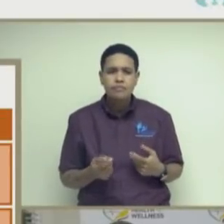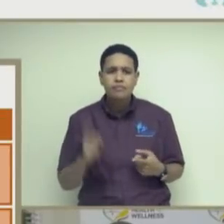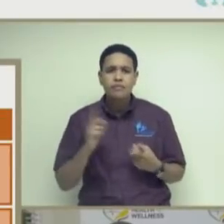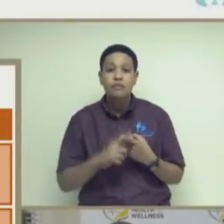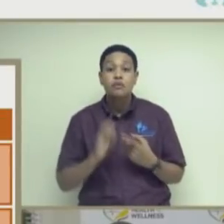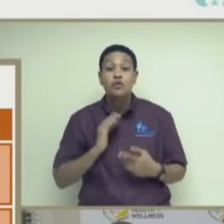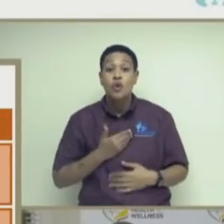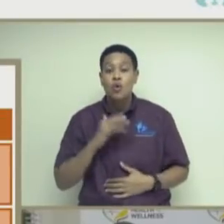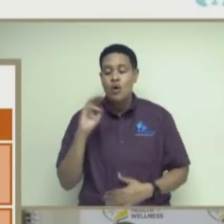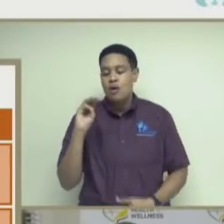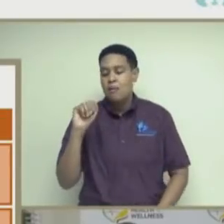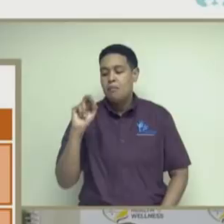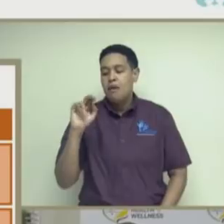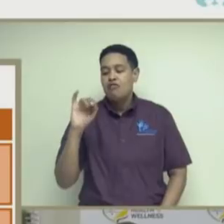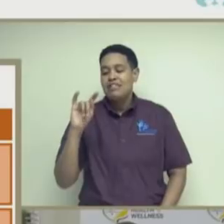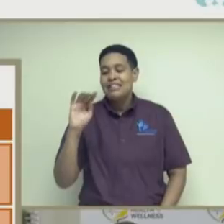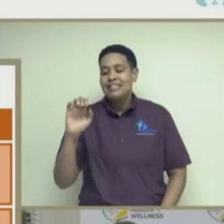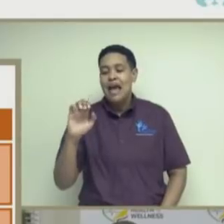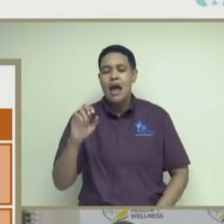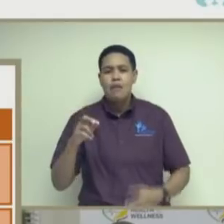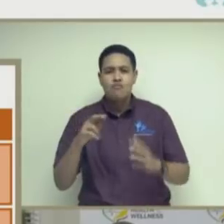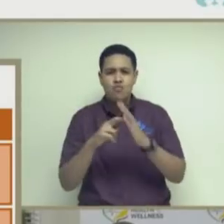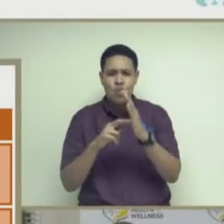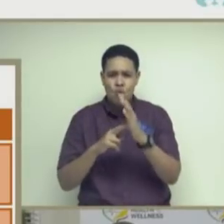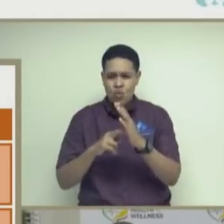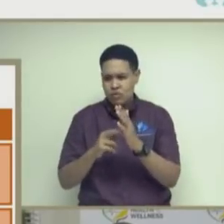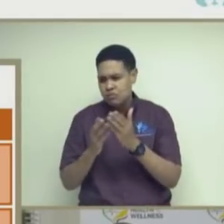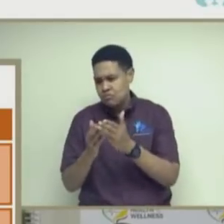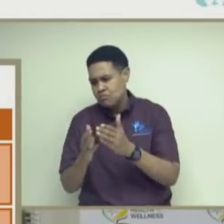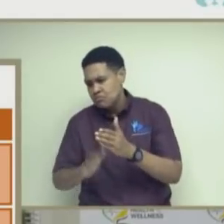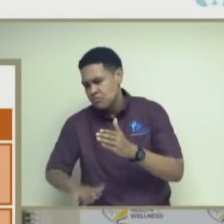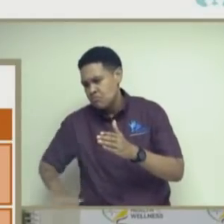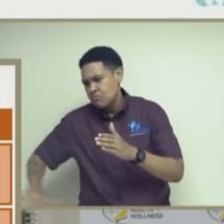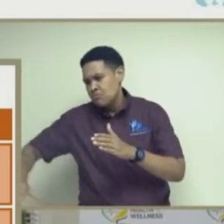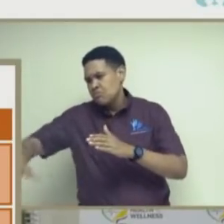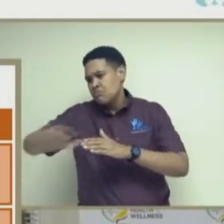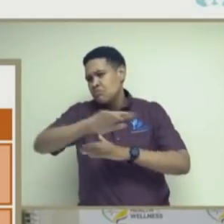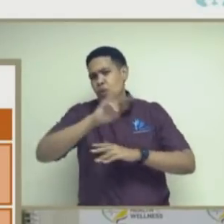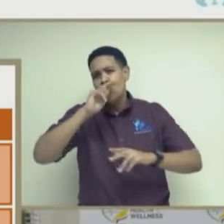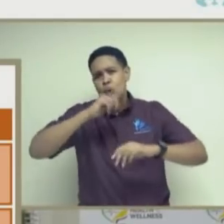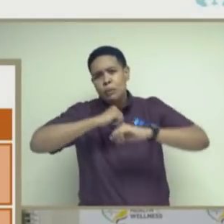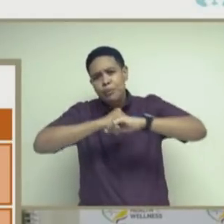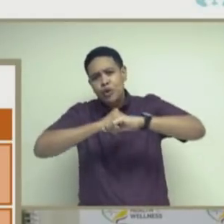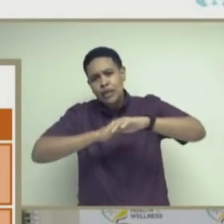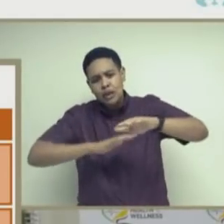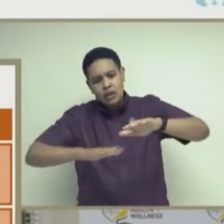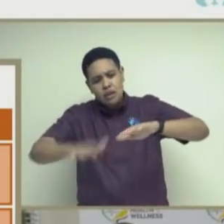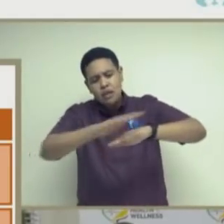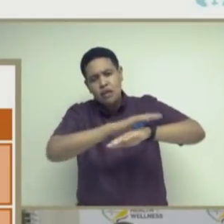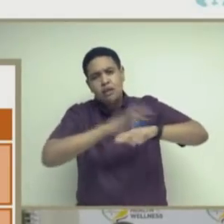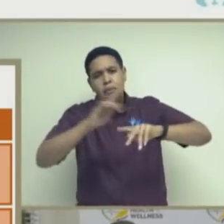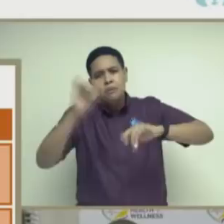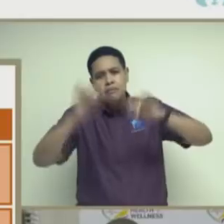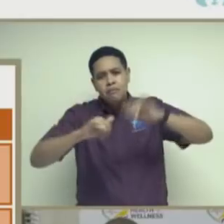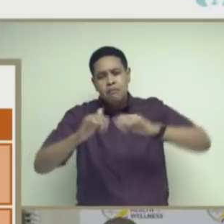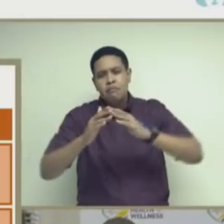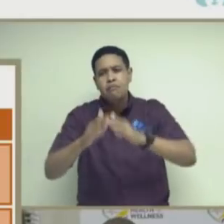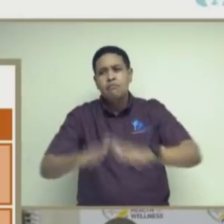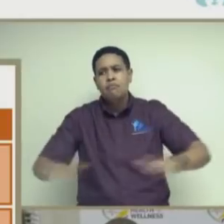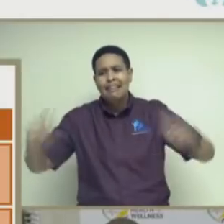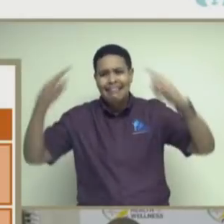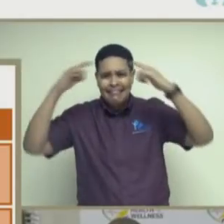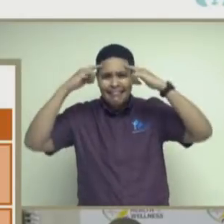maritime rules as we looked at protecting the borders and protecting the citizens. So we